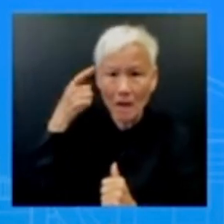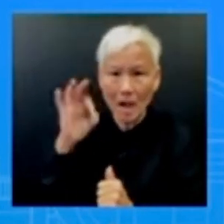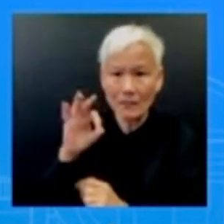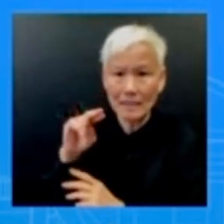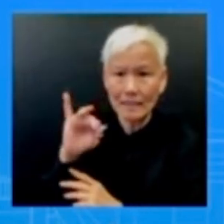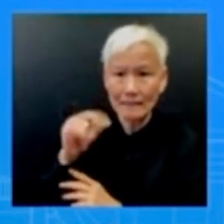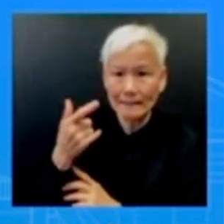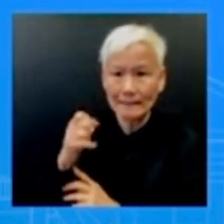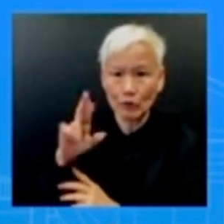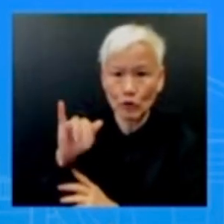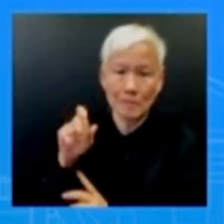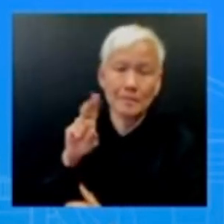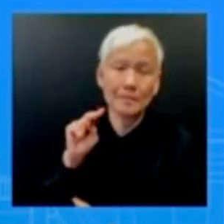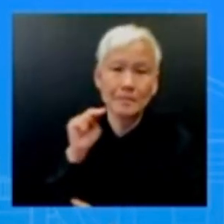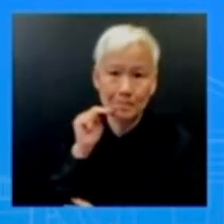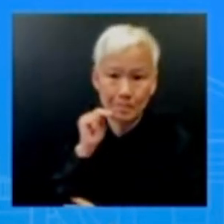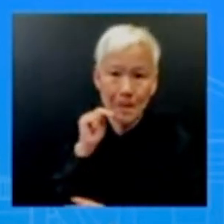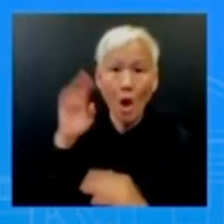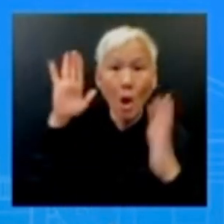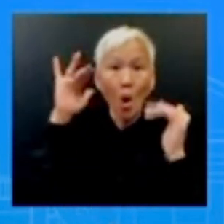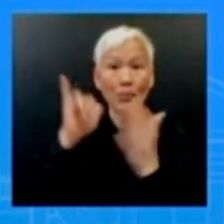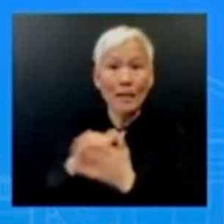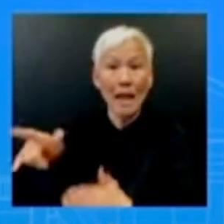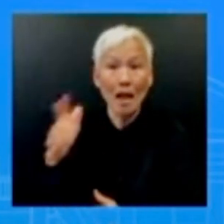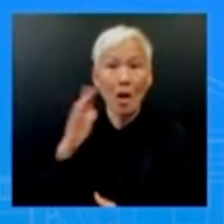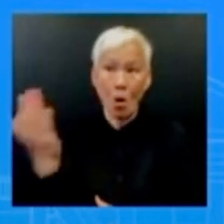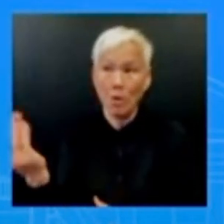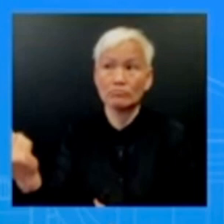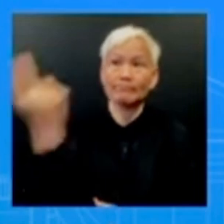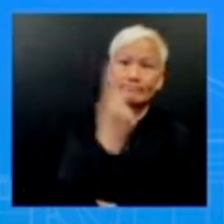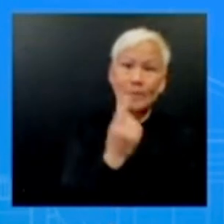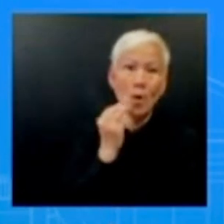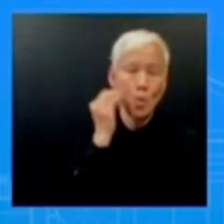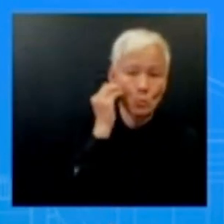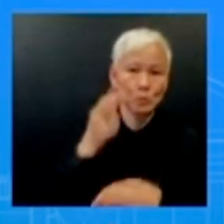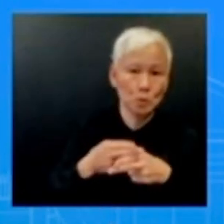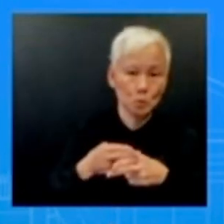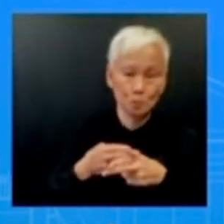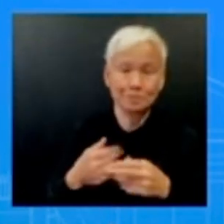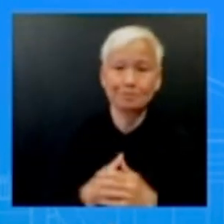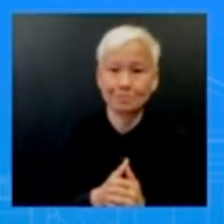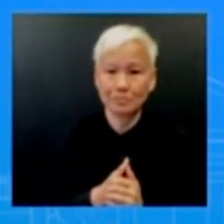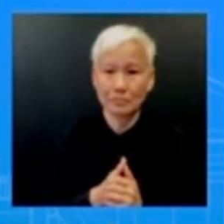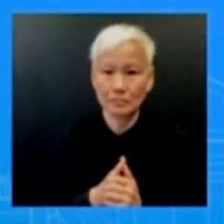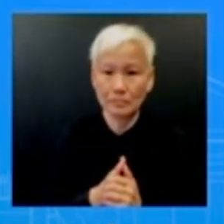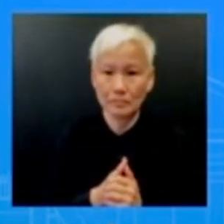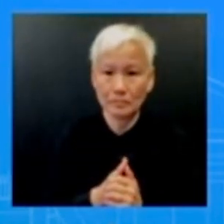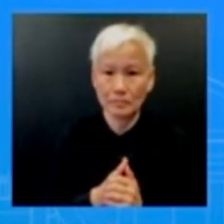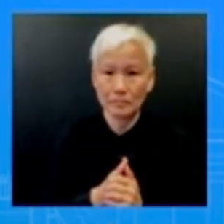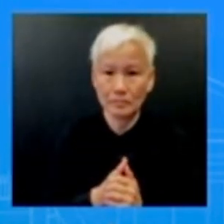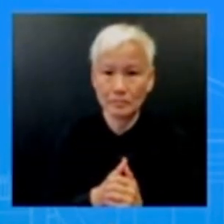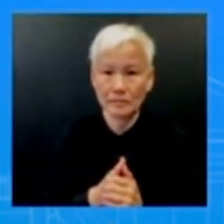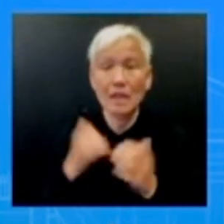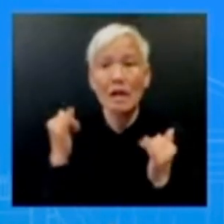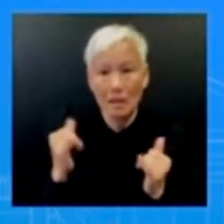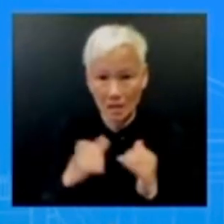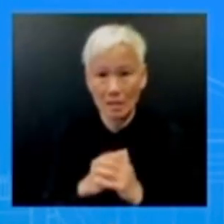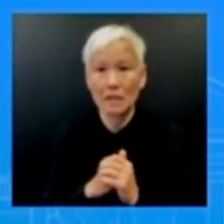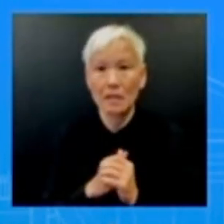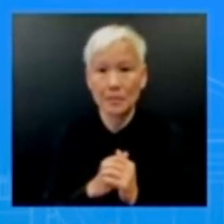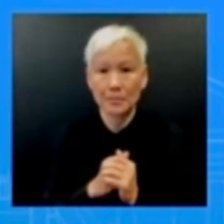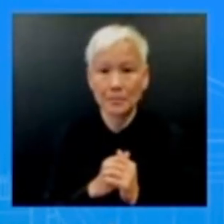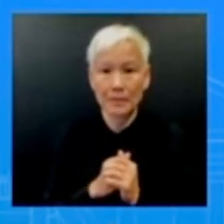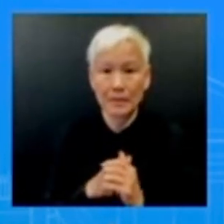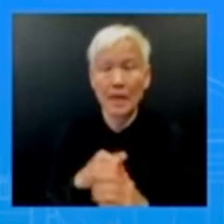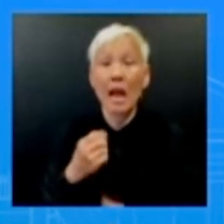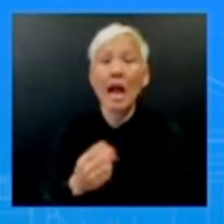soon, but we're looking forward to that. Staying on the continent, Kamala Harris goes to Africa later this week. She